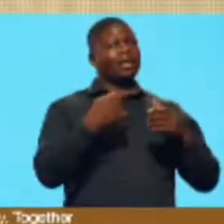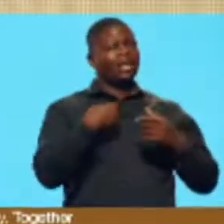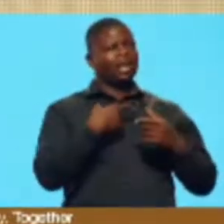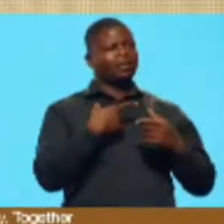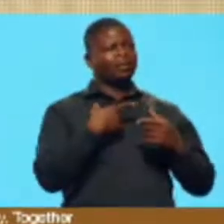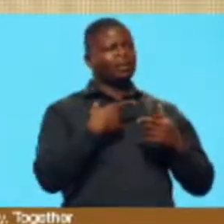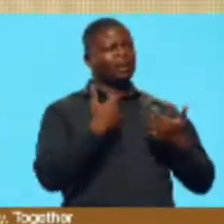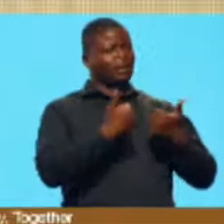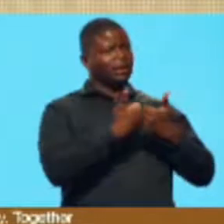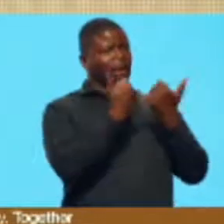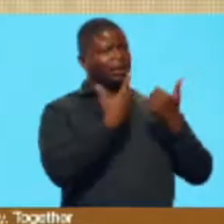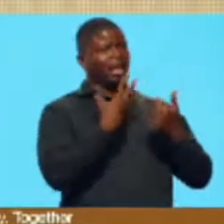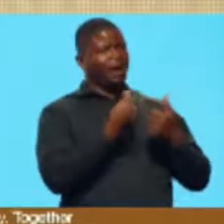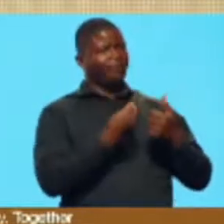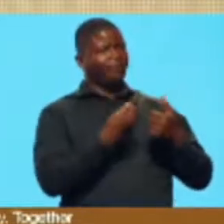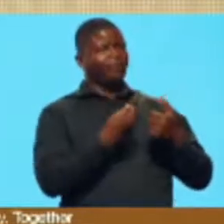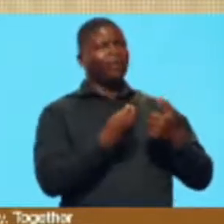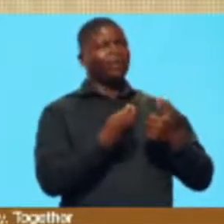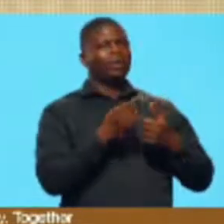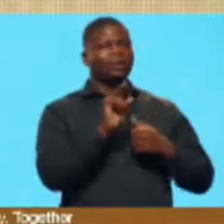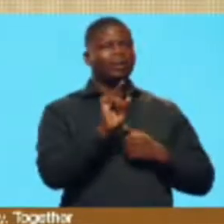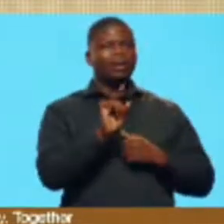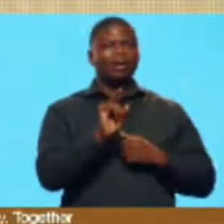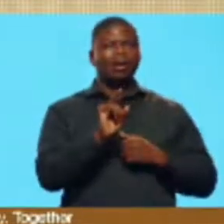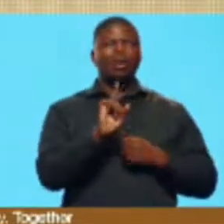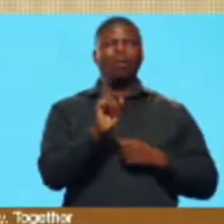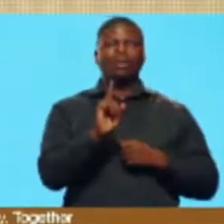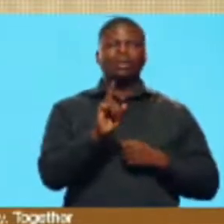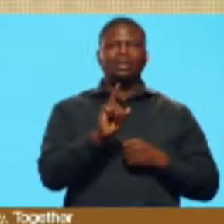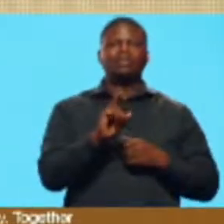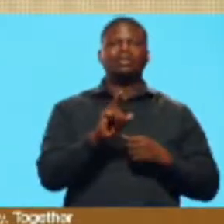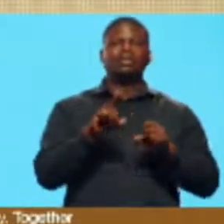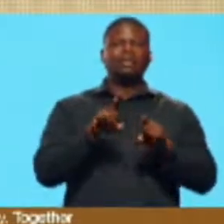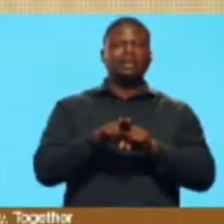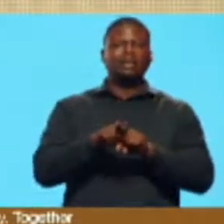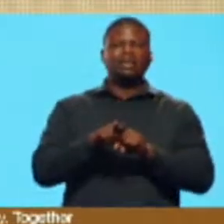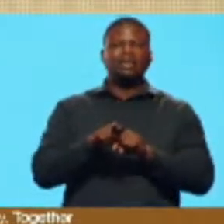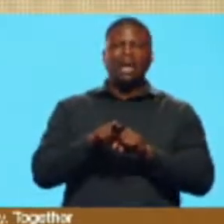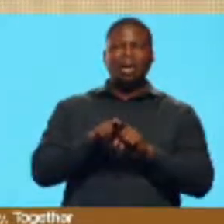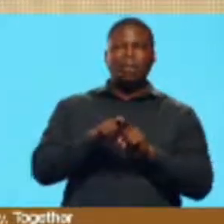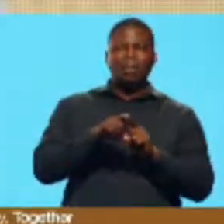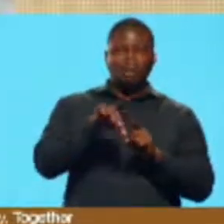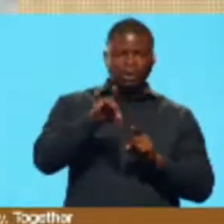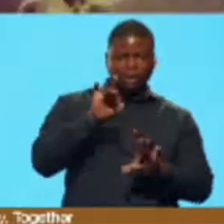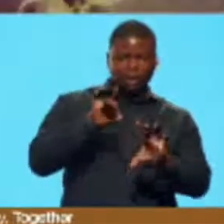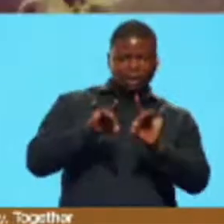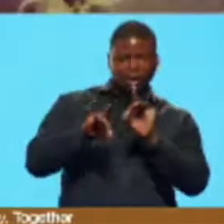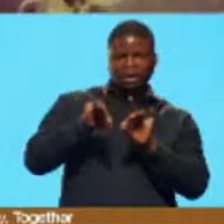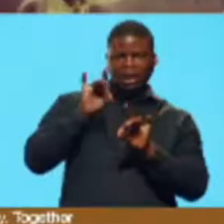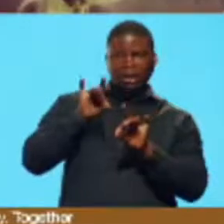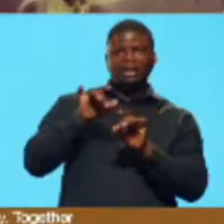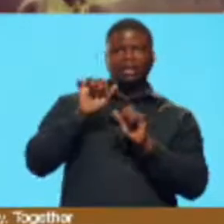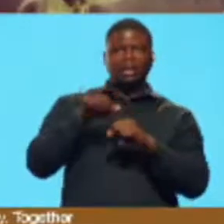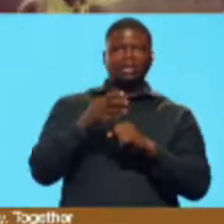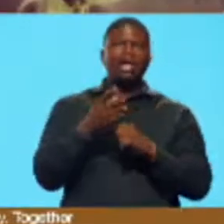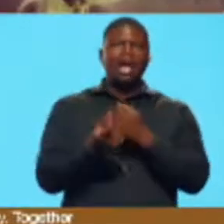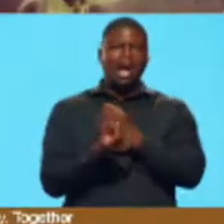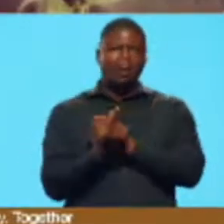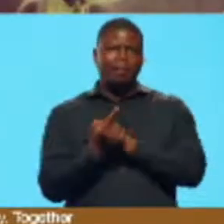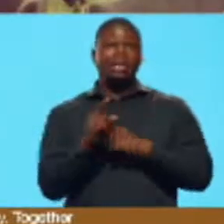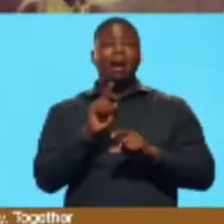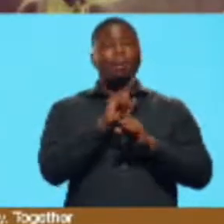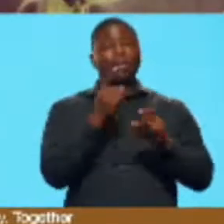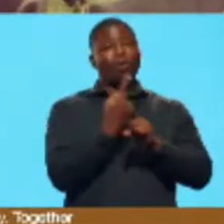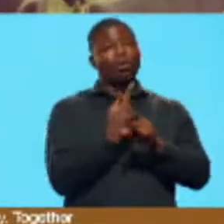these platforms, such delegations happen, and I'm used to